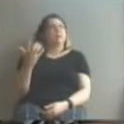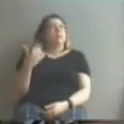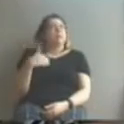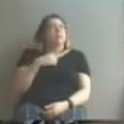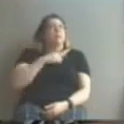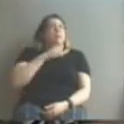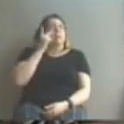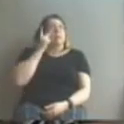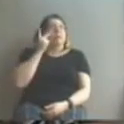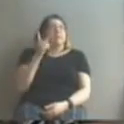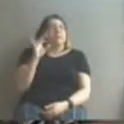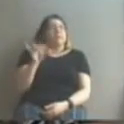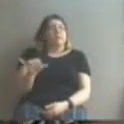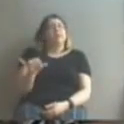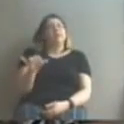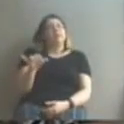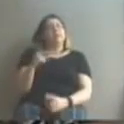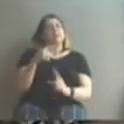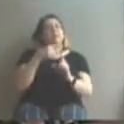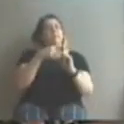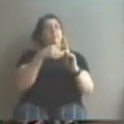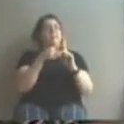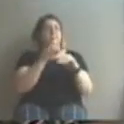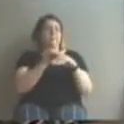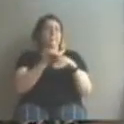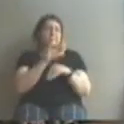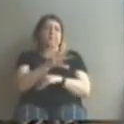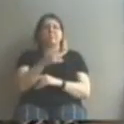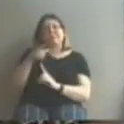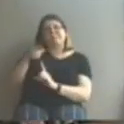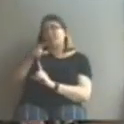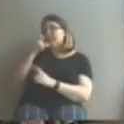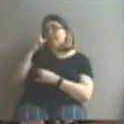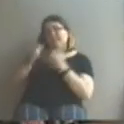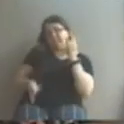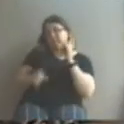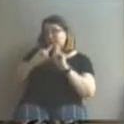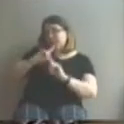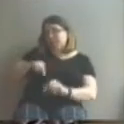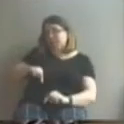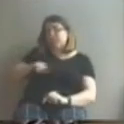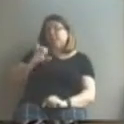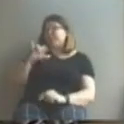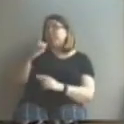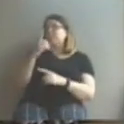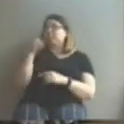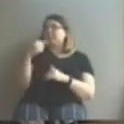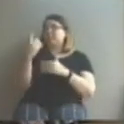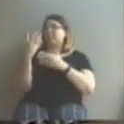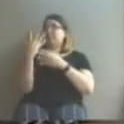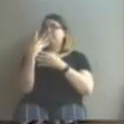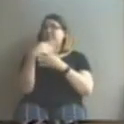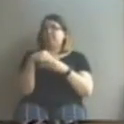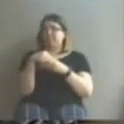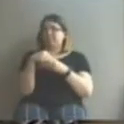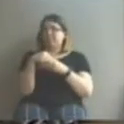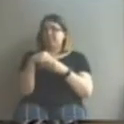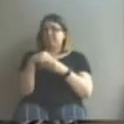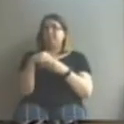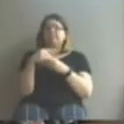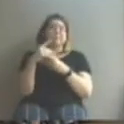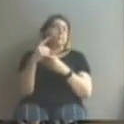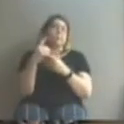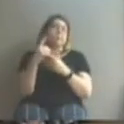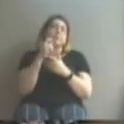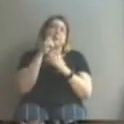we see that as positively impacting it. This is not the final answer. This is a part of that, but it definitely